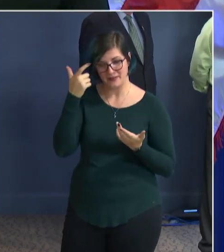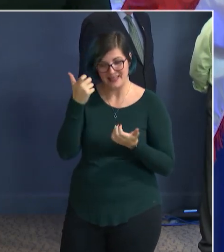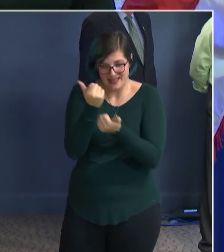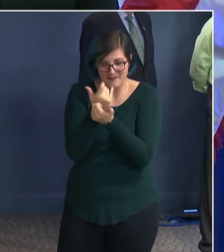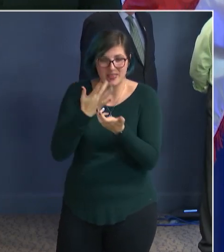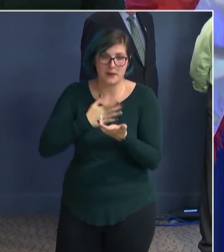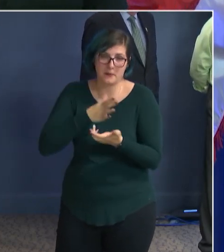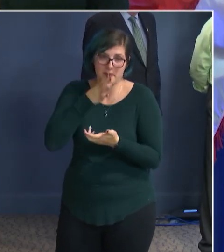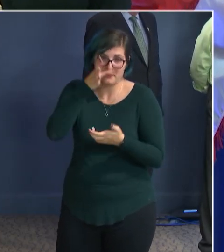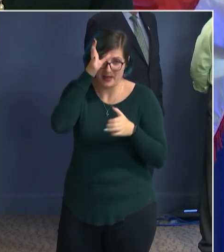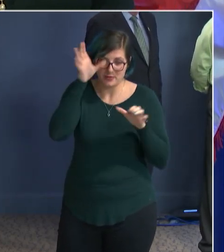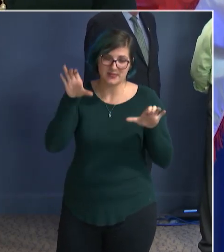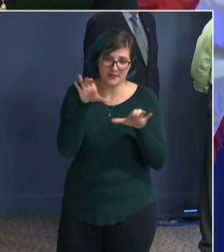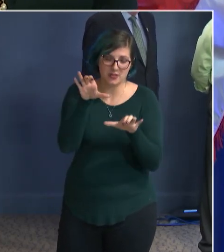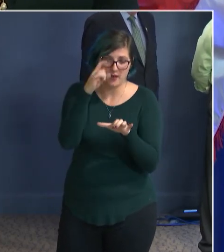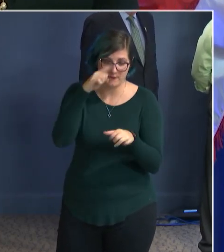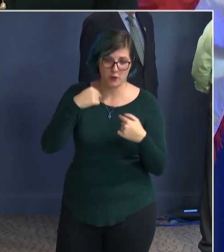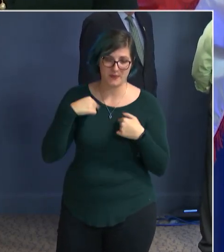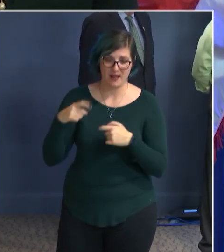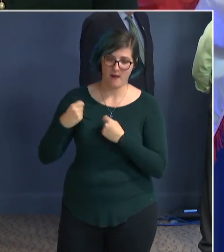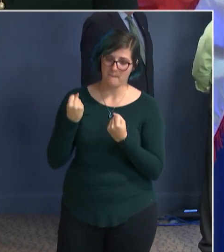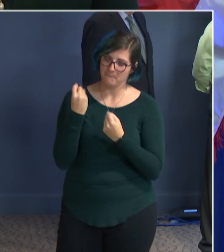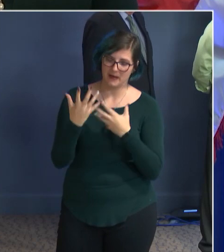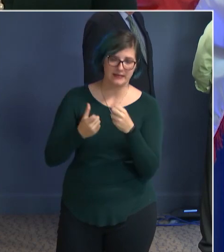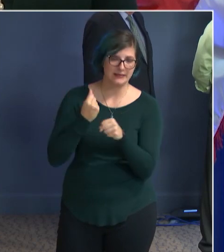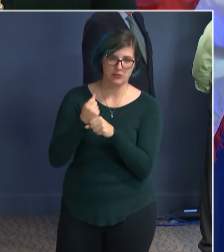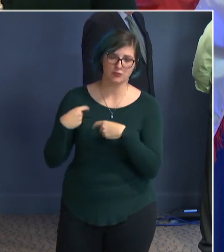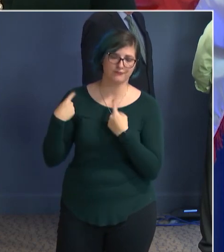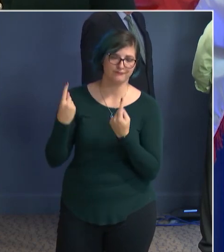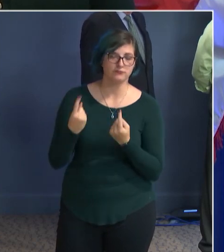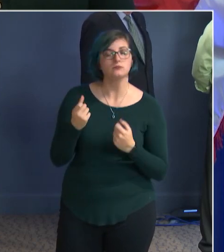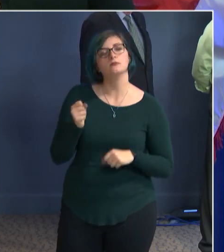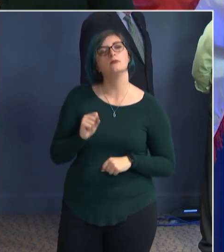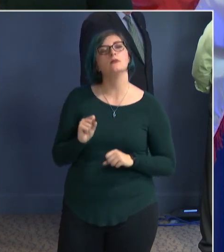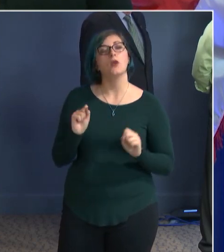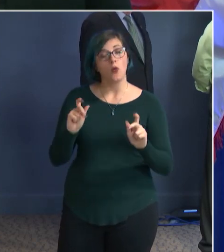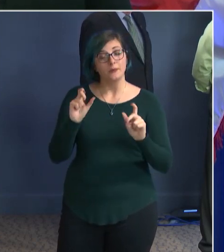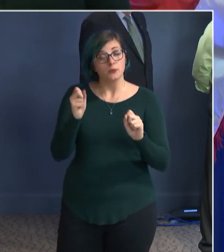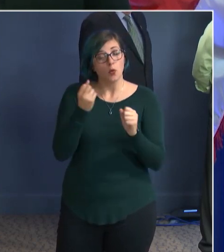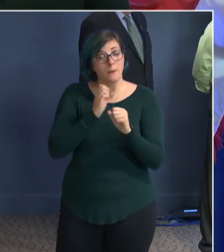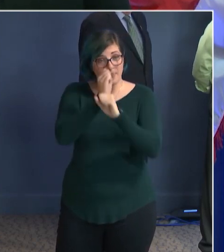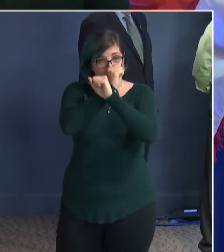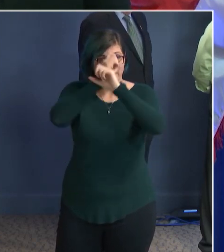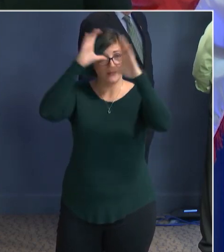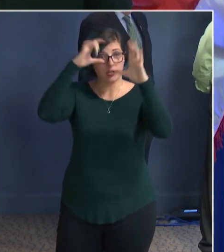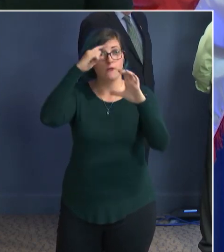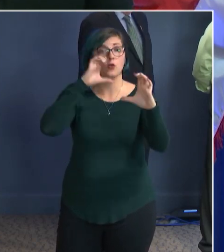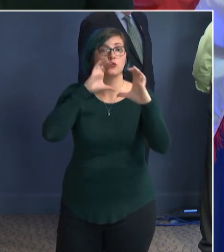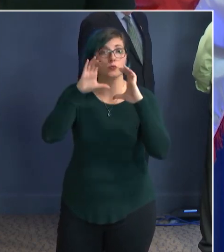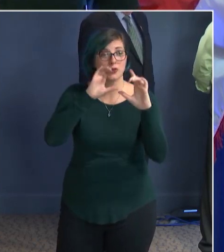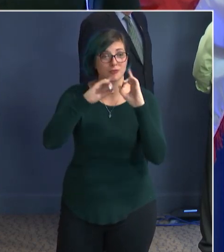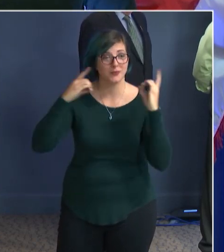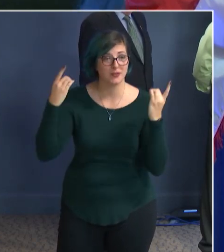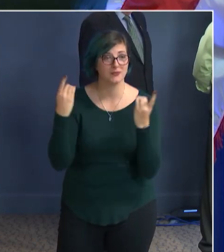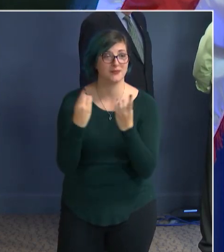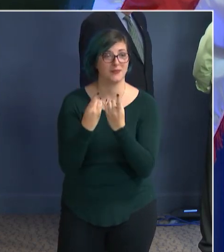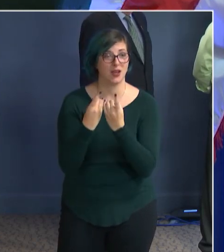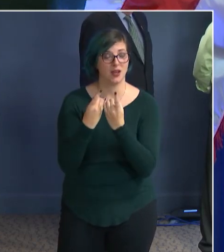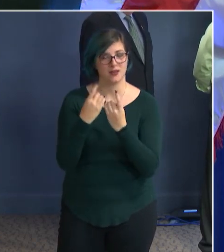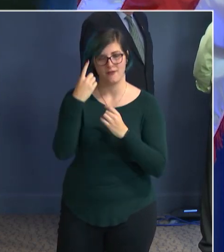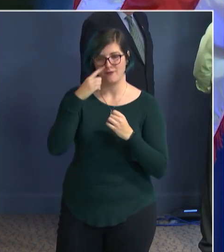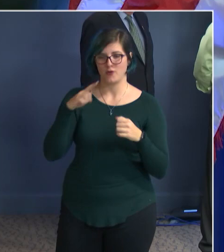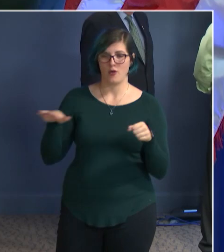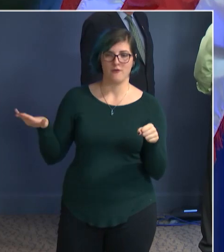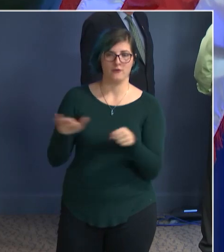parents have done for me all of these years. So my vision for the comms department and for the entire